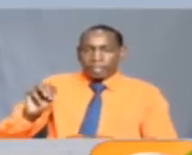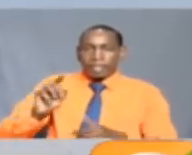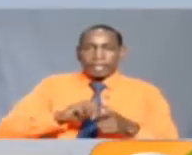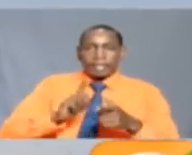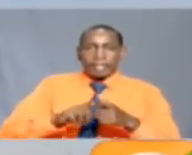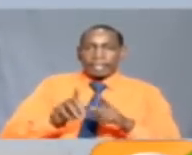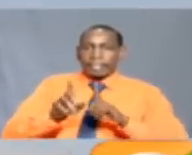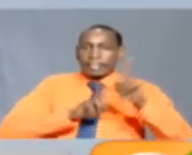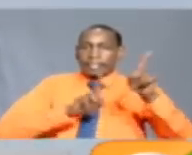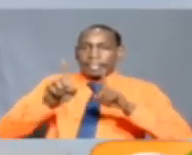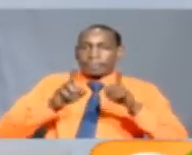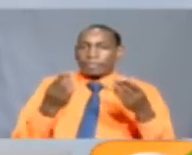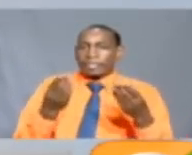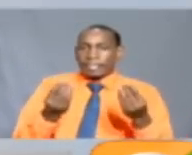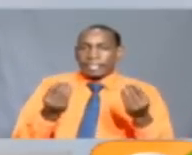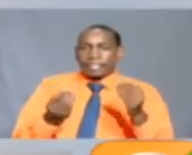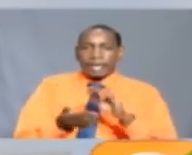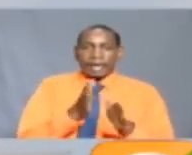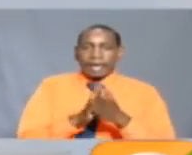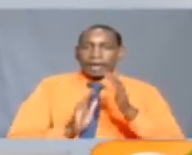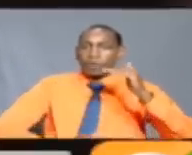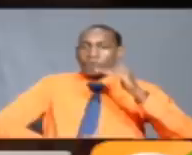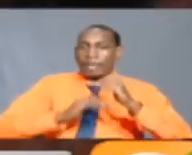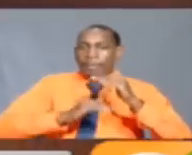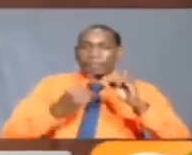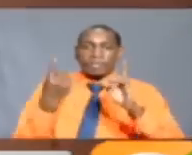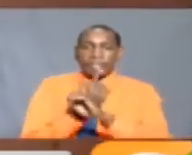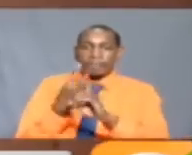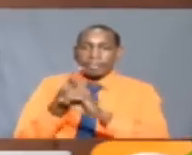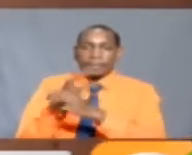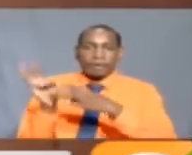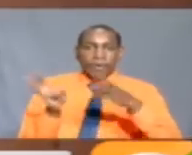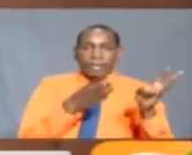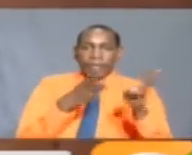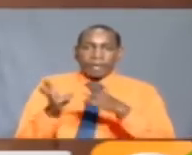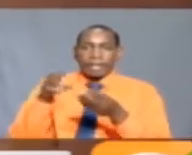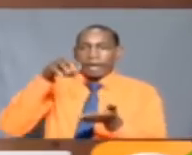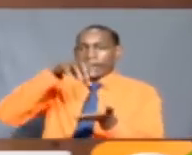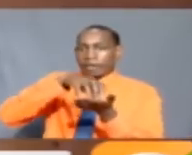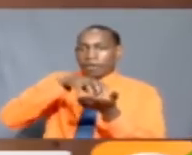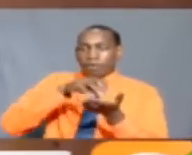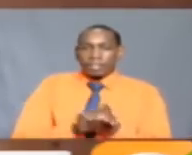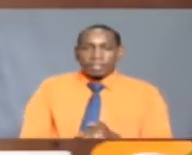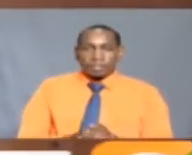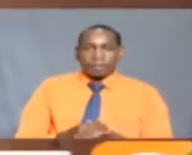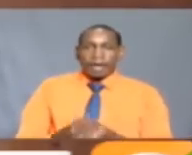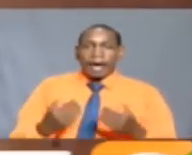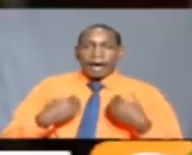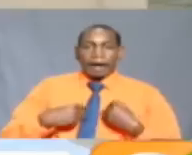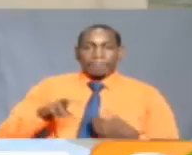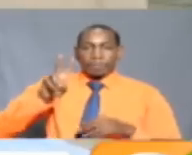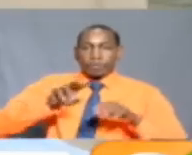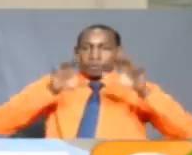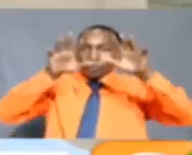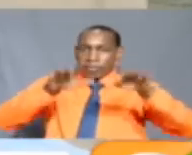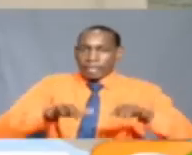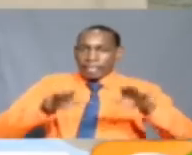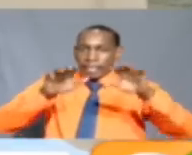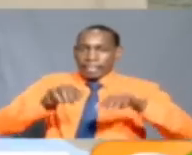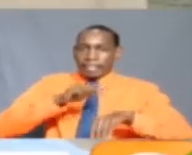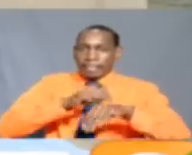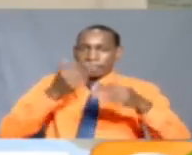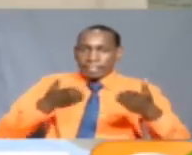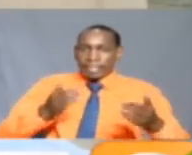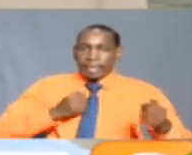the transport swift, with no limitations to different weather conditions. There's two rainy seasons here in Rwanda, as there are many places